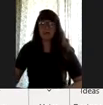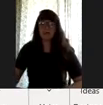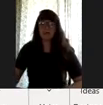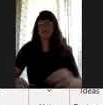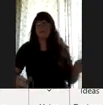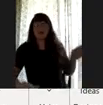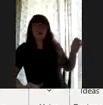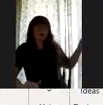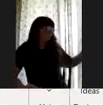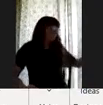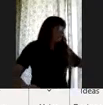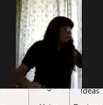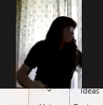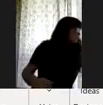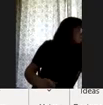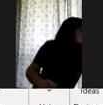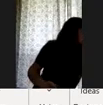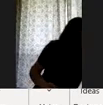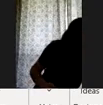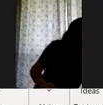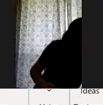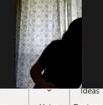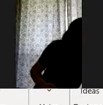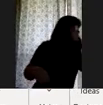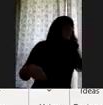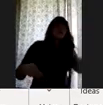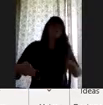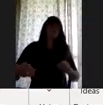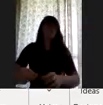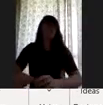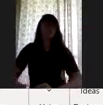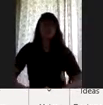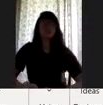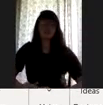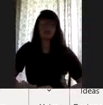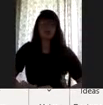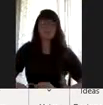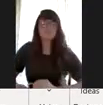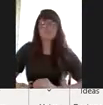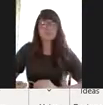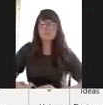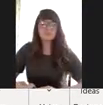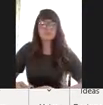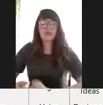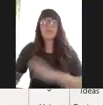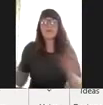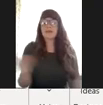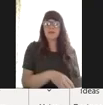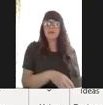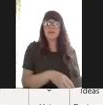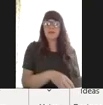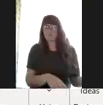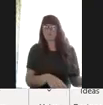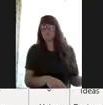be saved from the wrath of God through him. You got it? Okay. So, having now